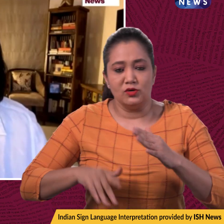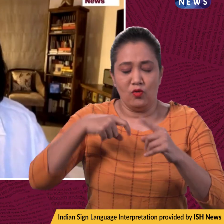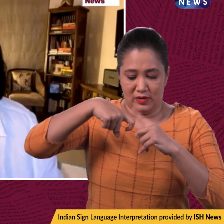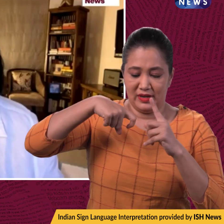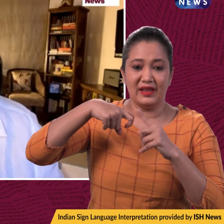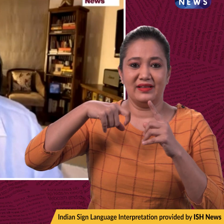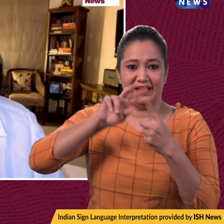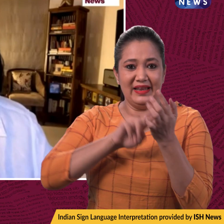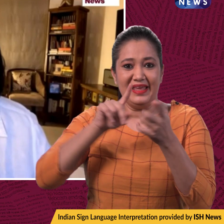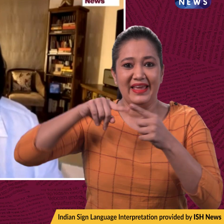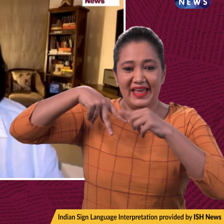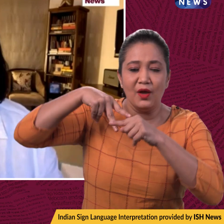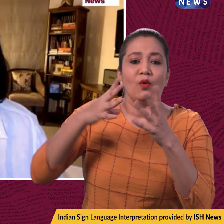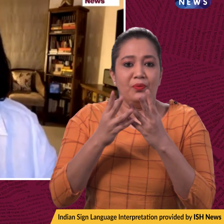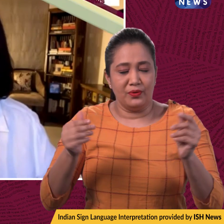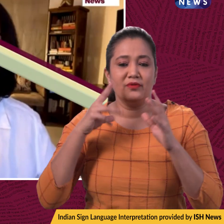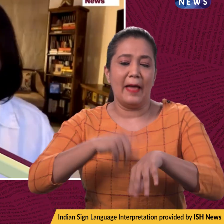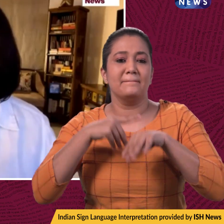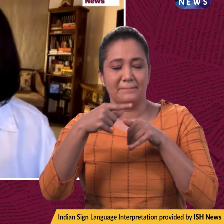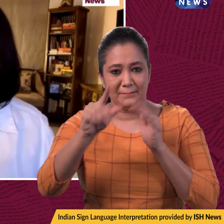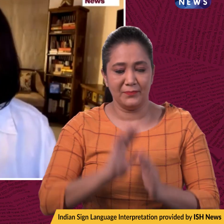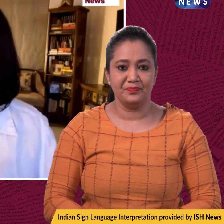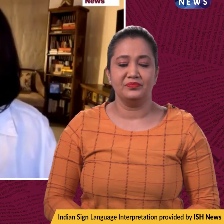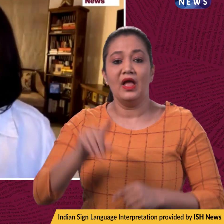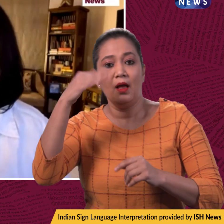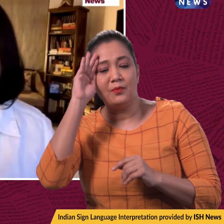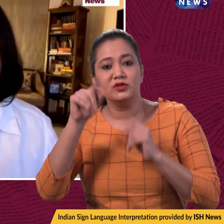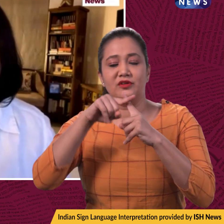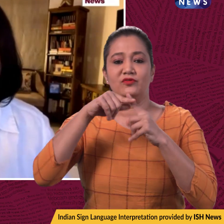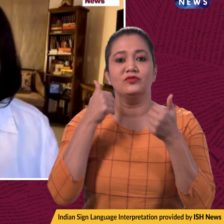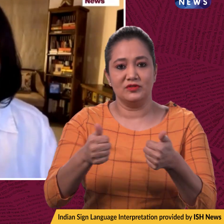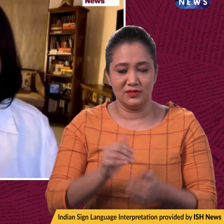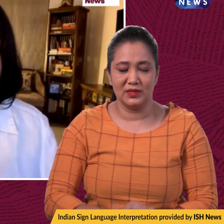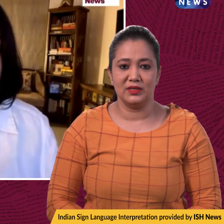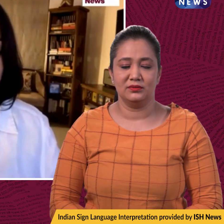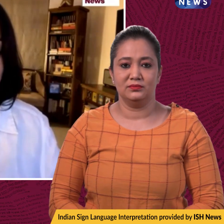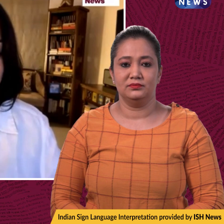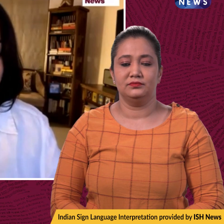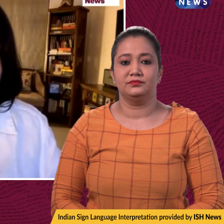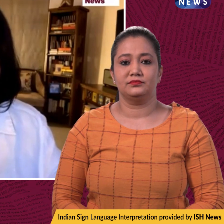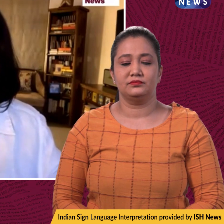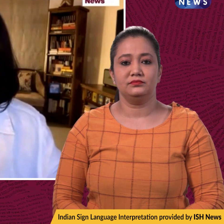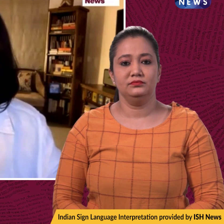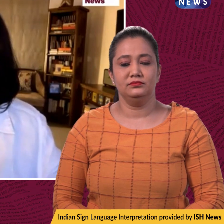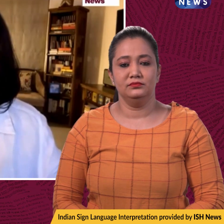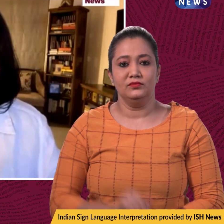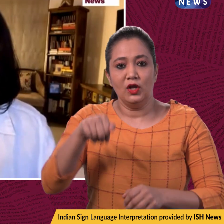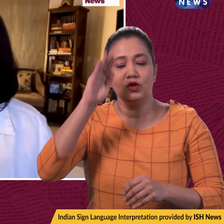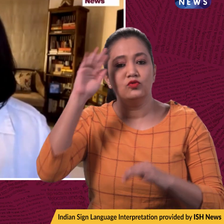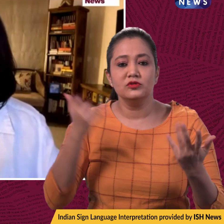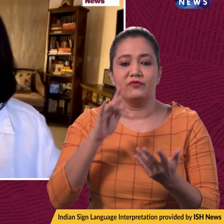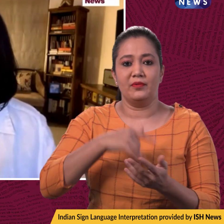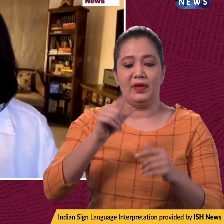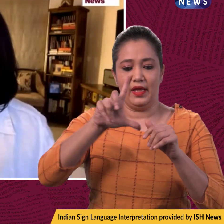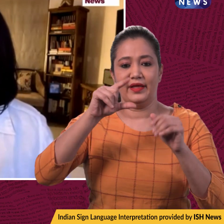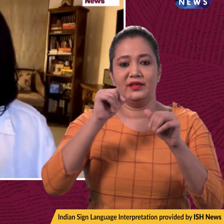and give my knee time to heal. All right, a piece of positive news, like we always give you to cheer you up for the end of the day. This is